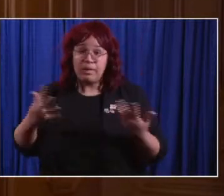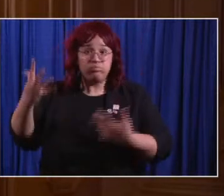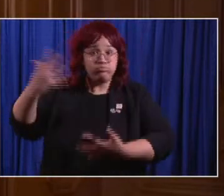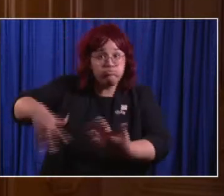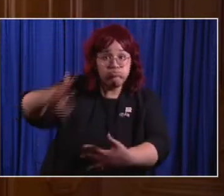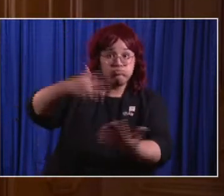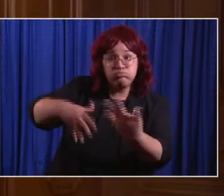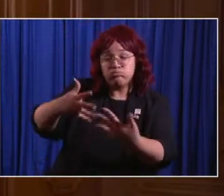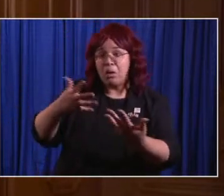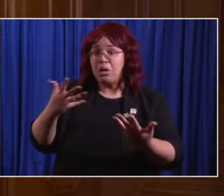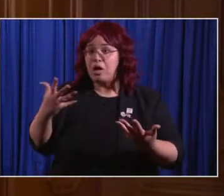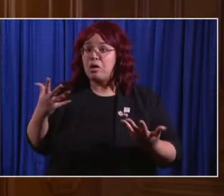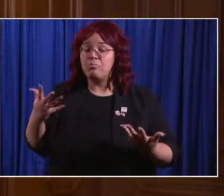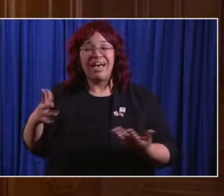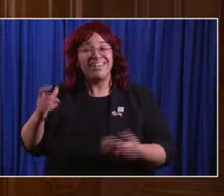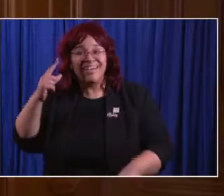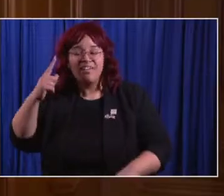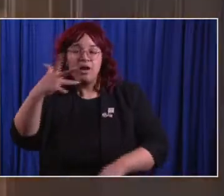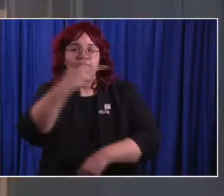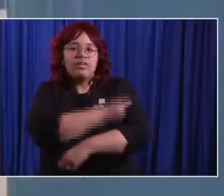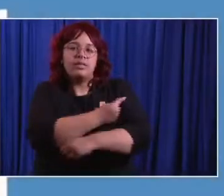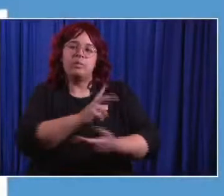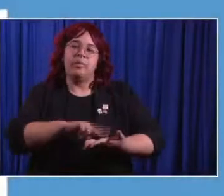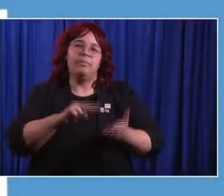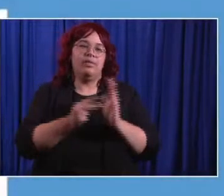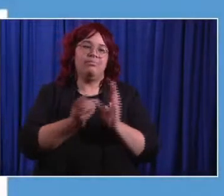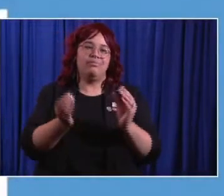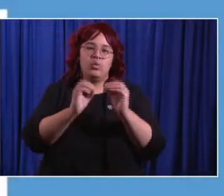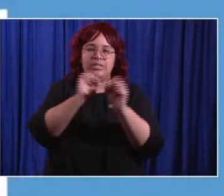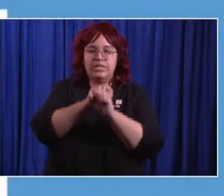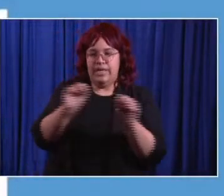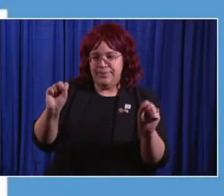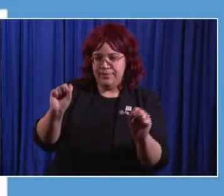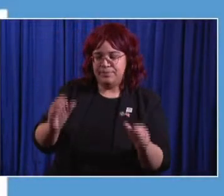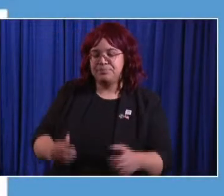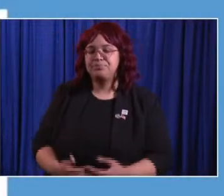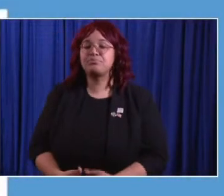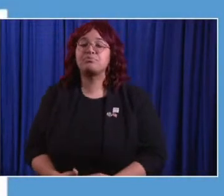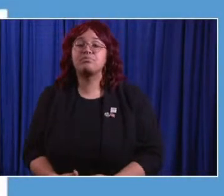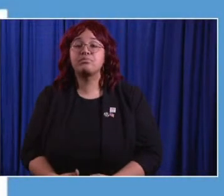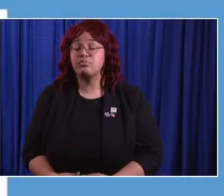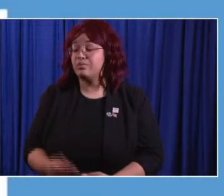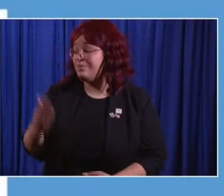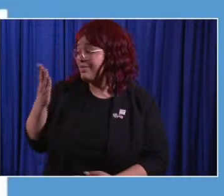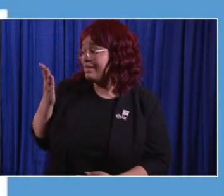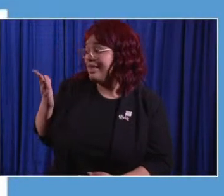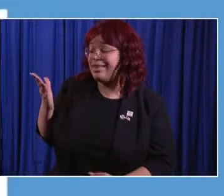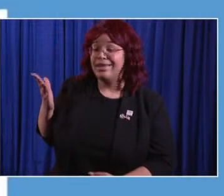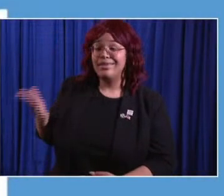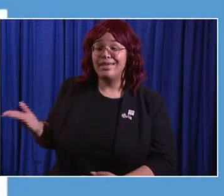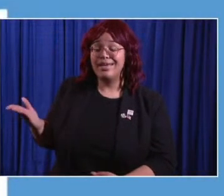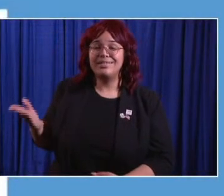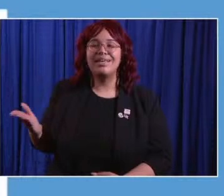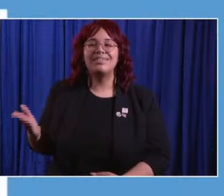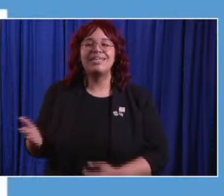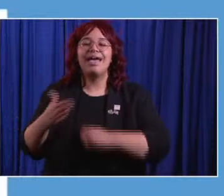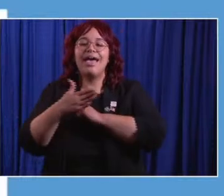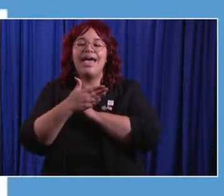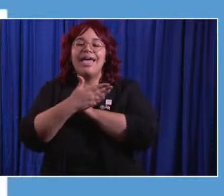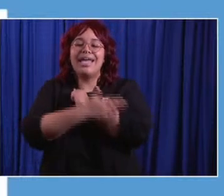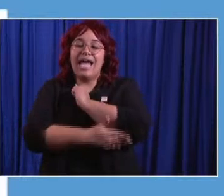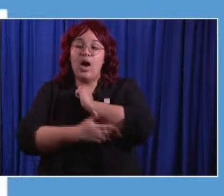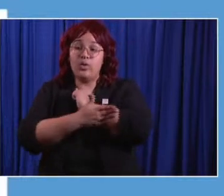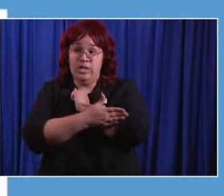I don't think we put this up before. This is vaccinations by county of residence. And again, when someone